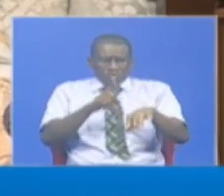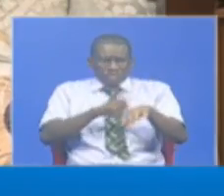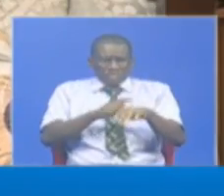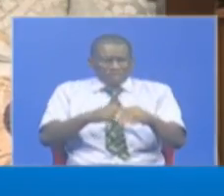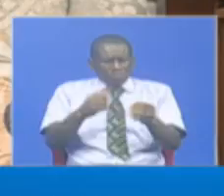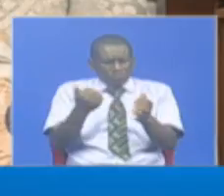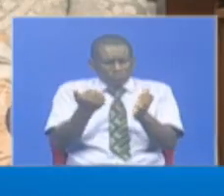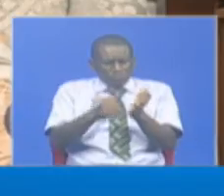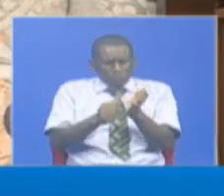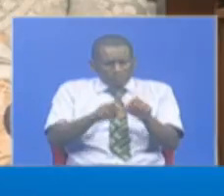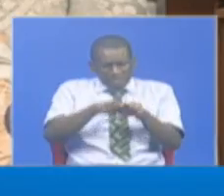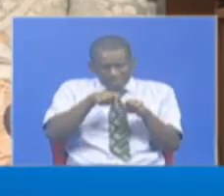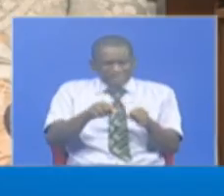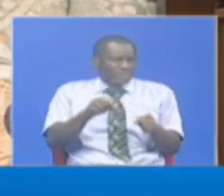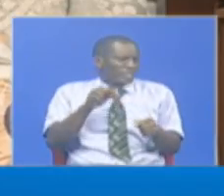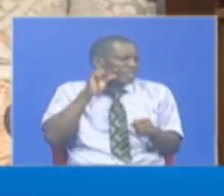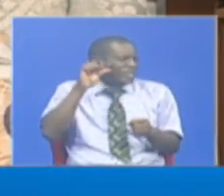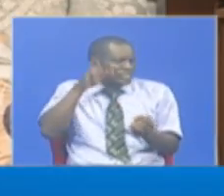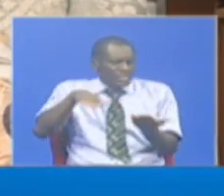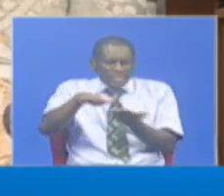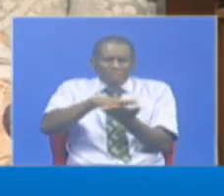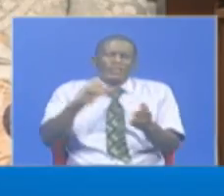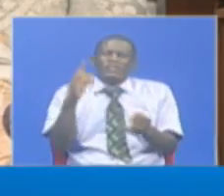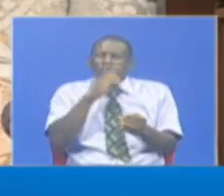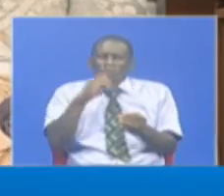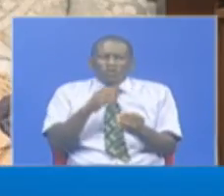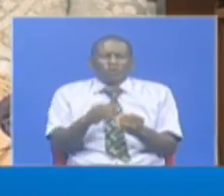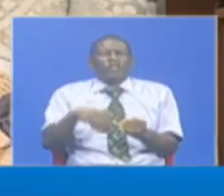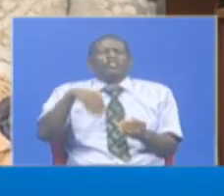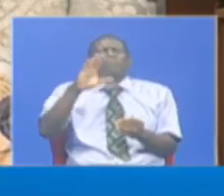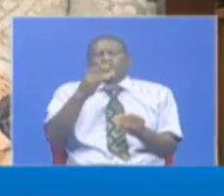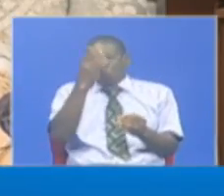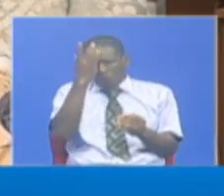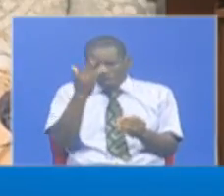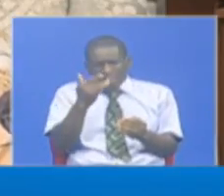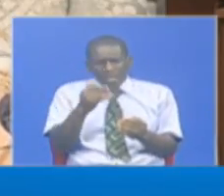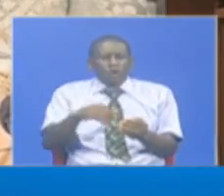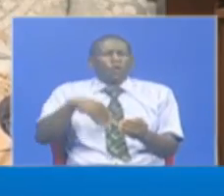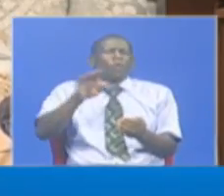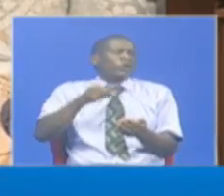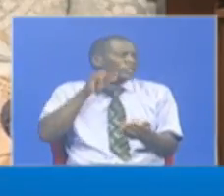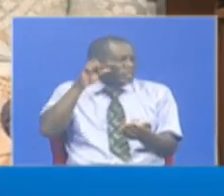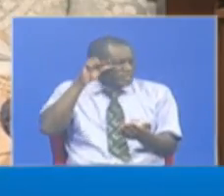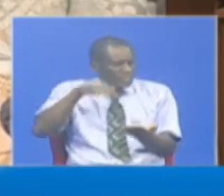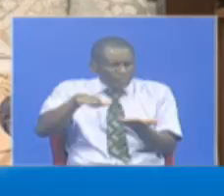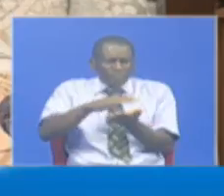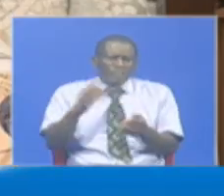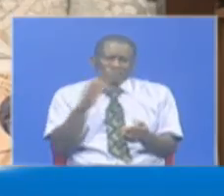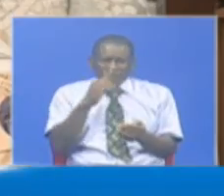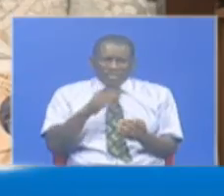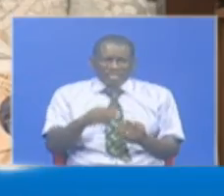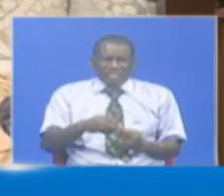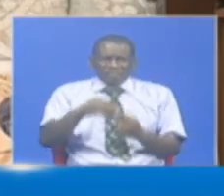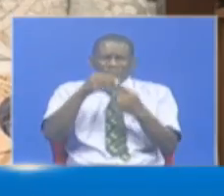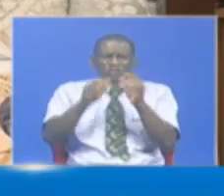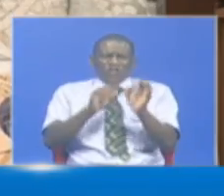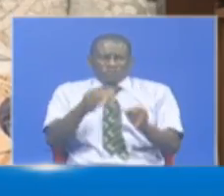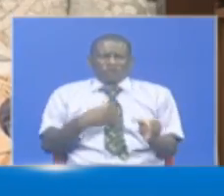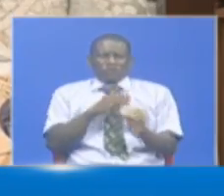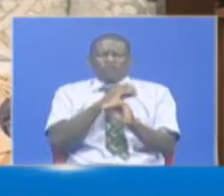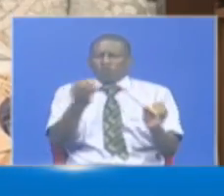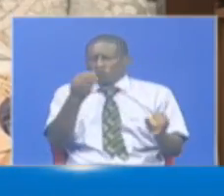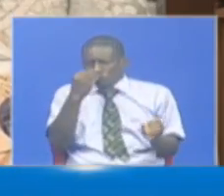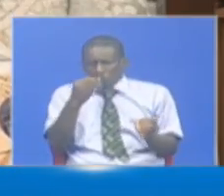crisis, gender-based violence increases. Why does it increase? Especially when there is no food